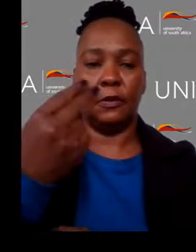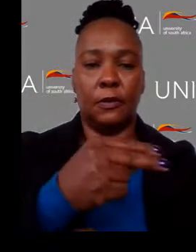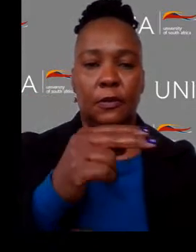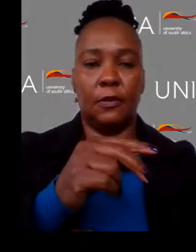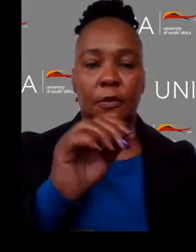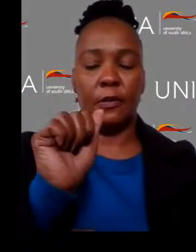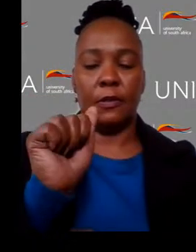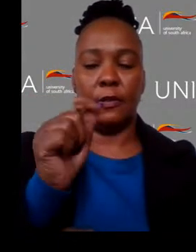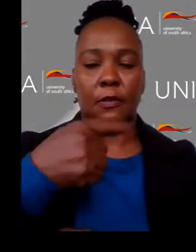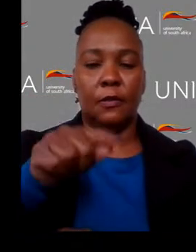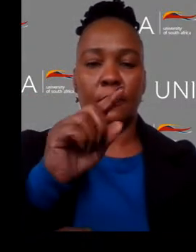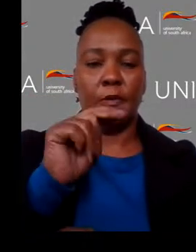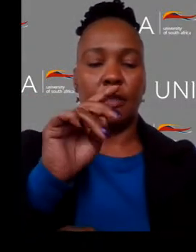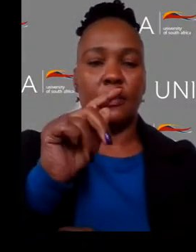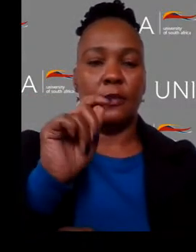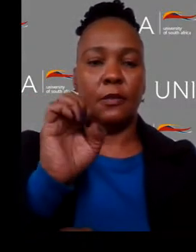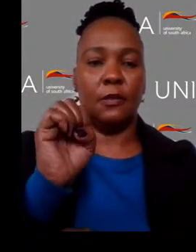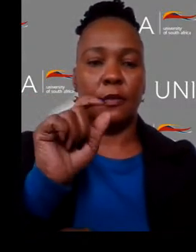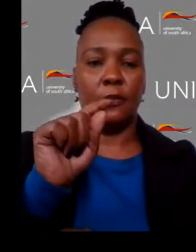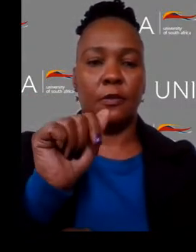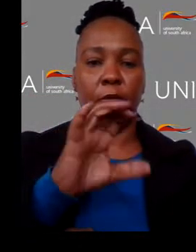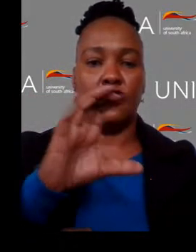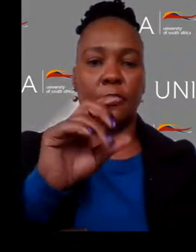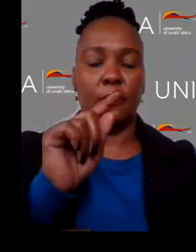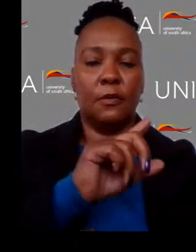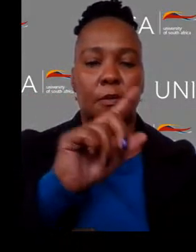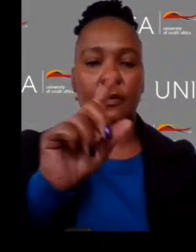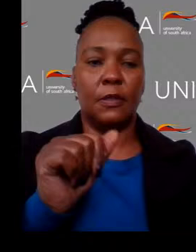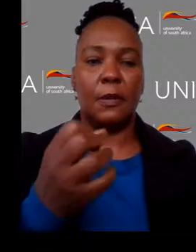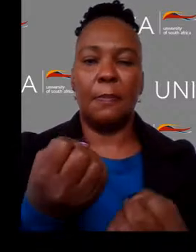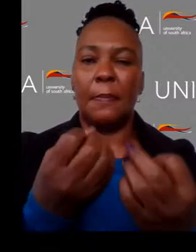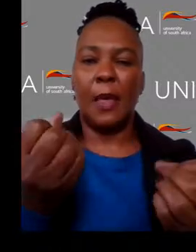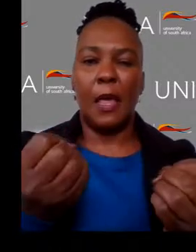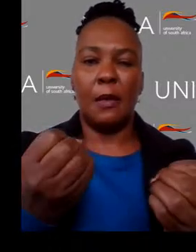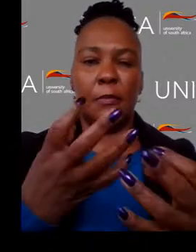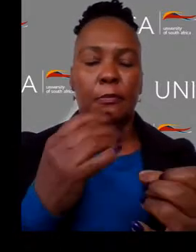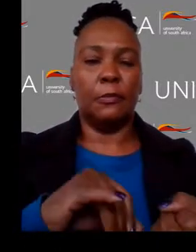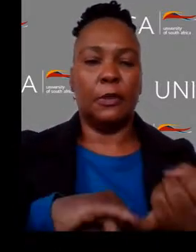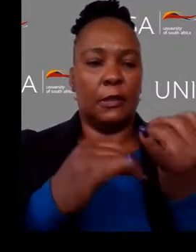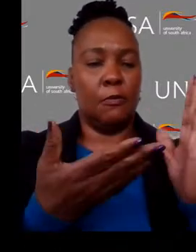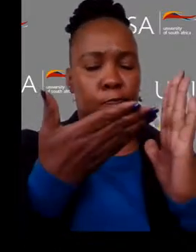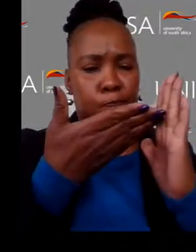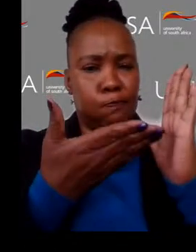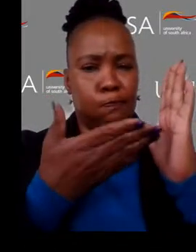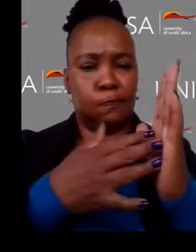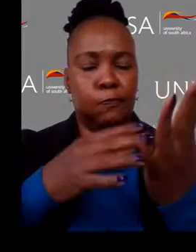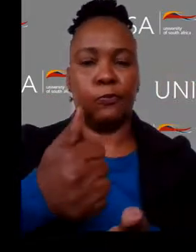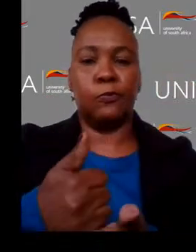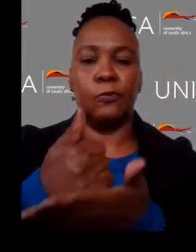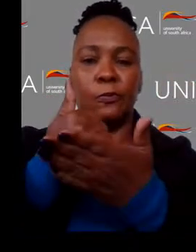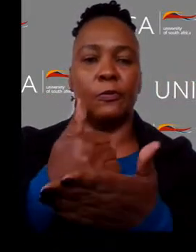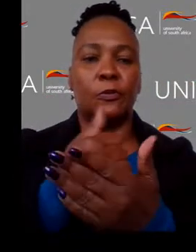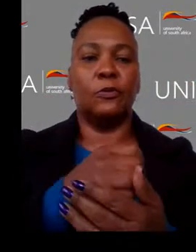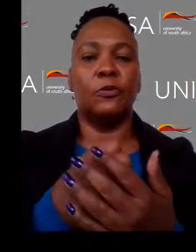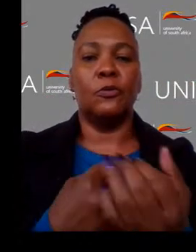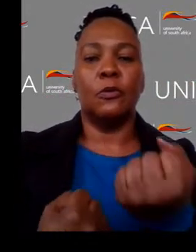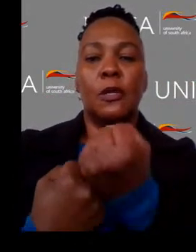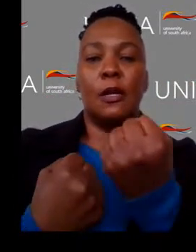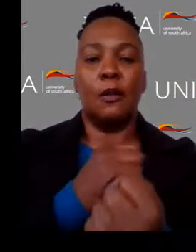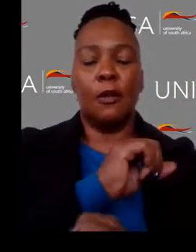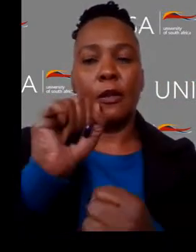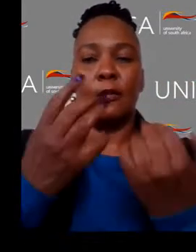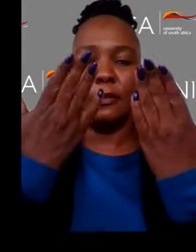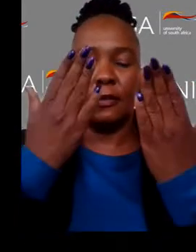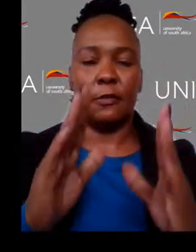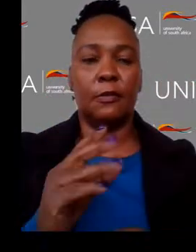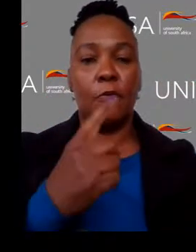adovh.unisa.ac.za, so this is an open platform where there's a lot of courses to help support you with your studies. But the one that we will be